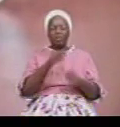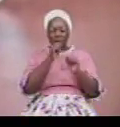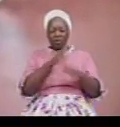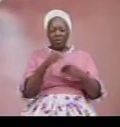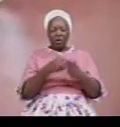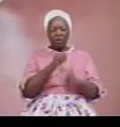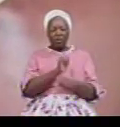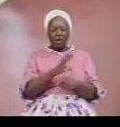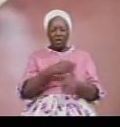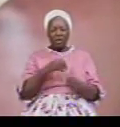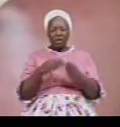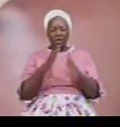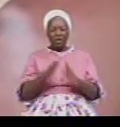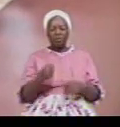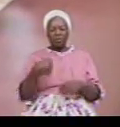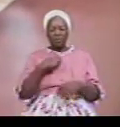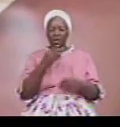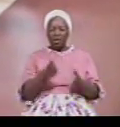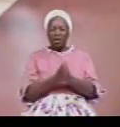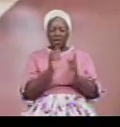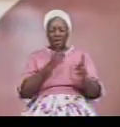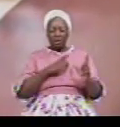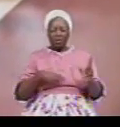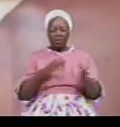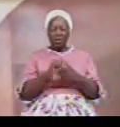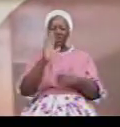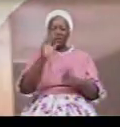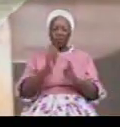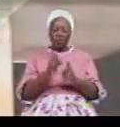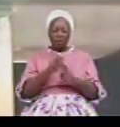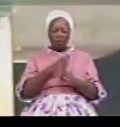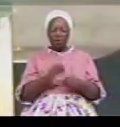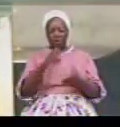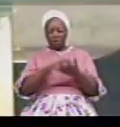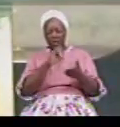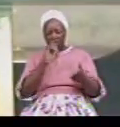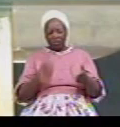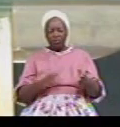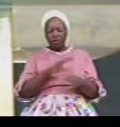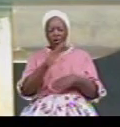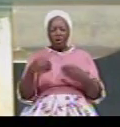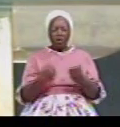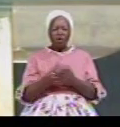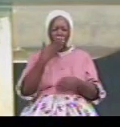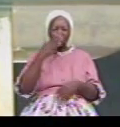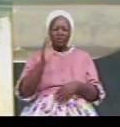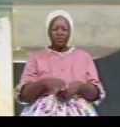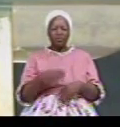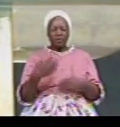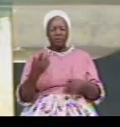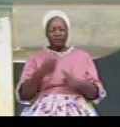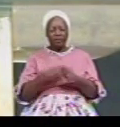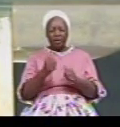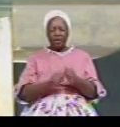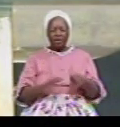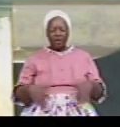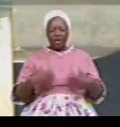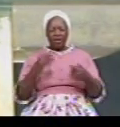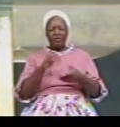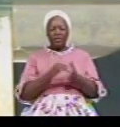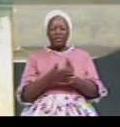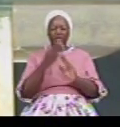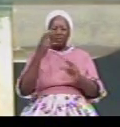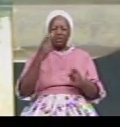We're asking, Lord, that your word will uproot every evil thing from every life in Jesus'